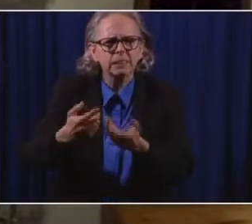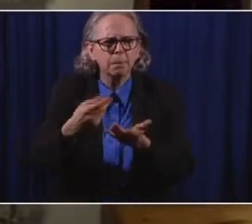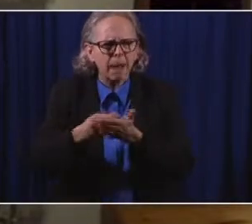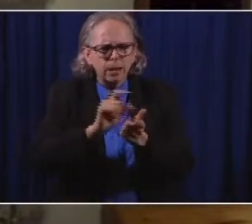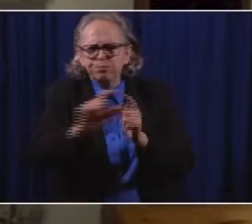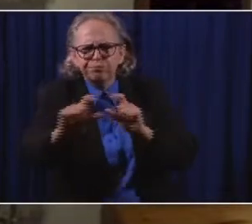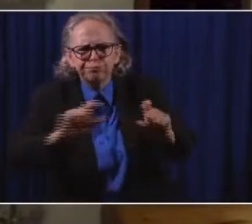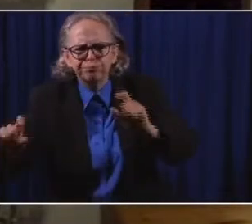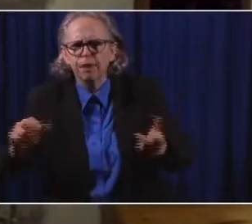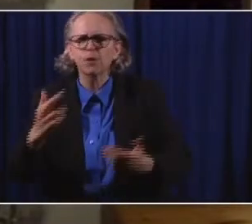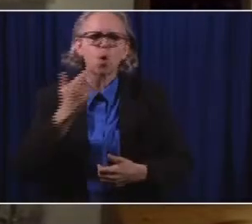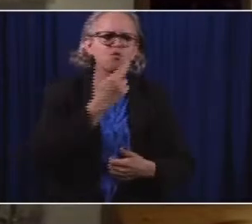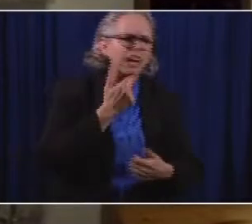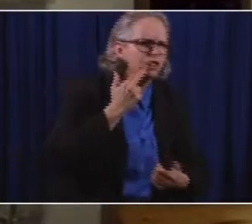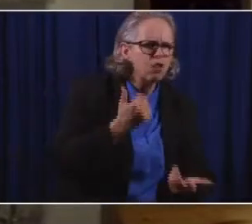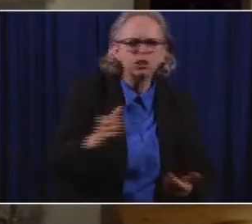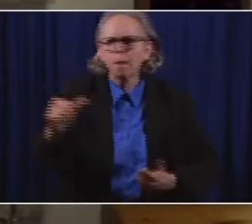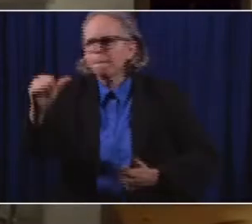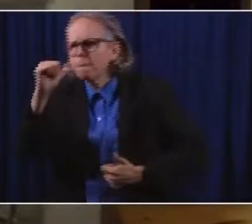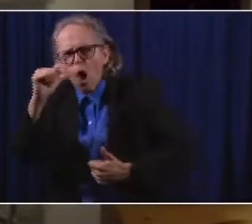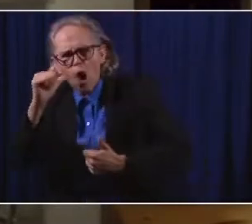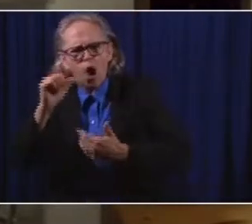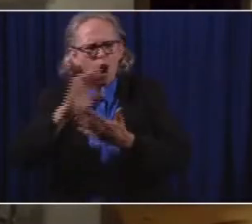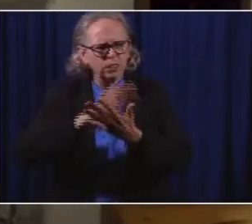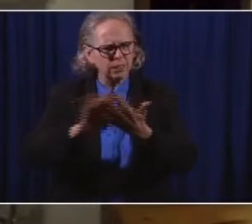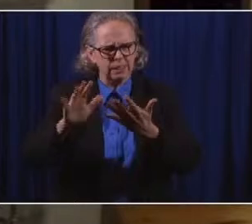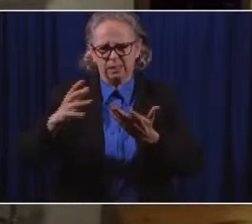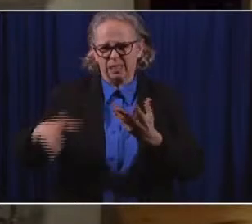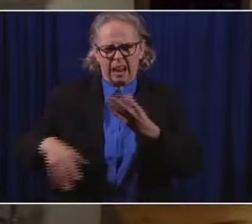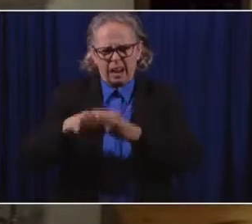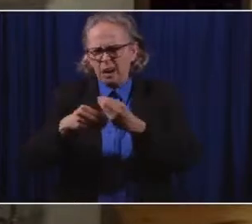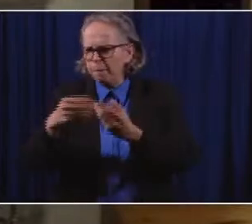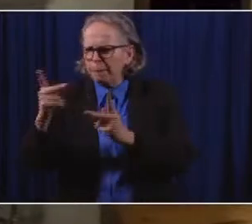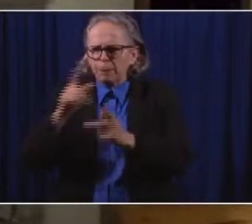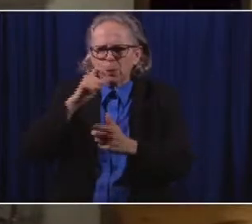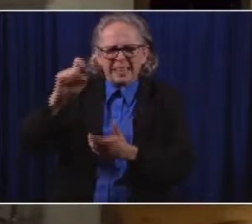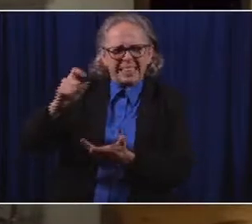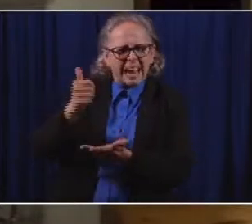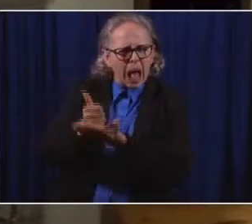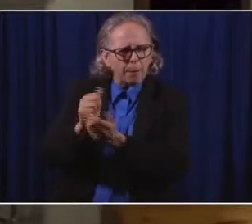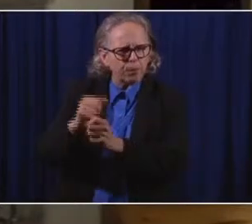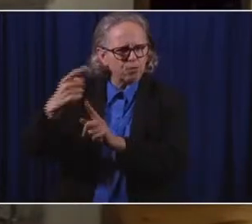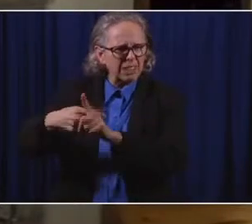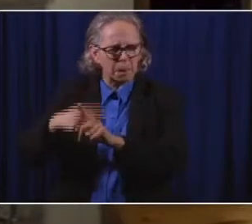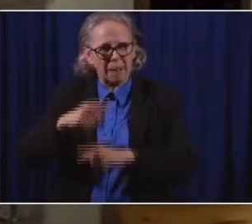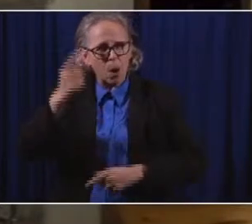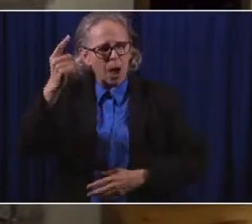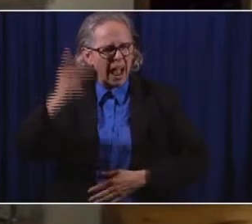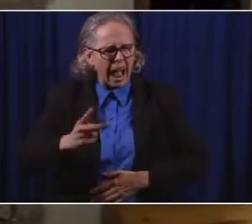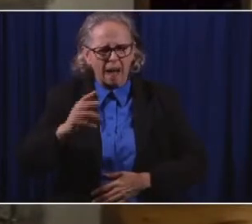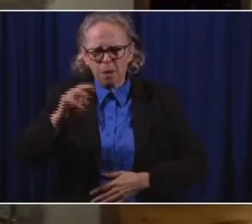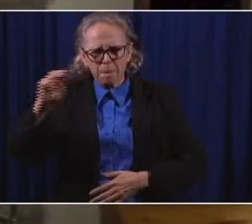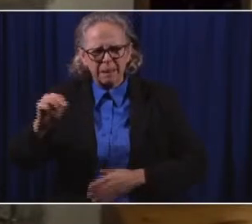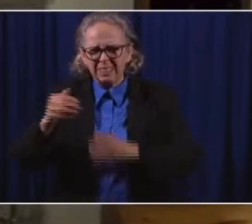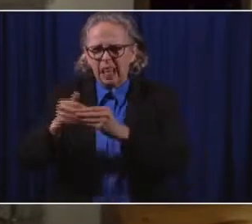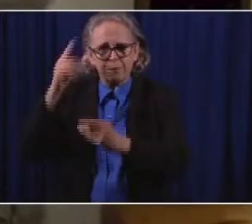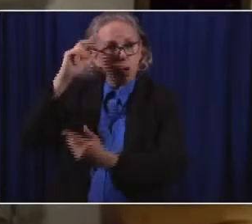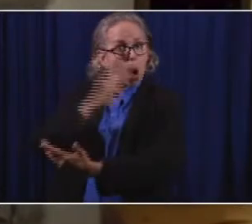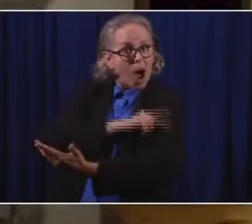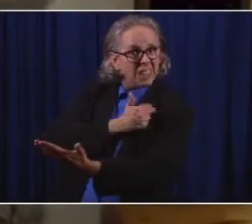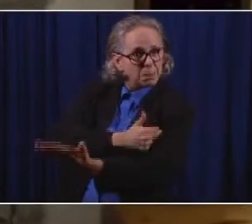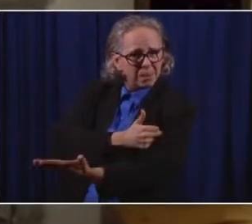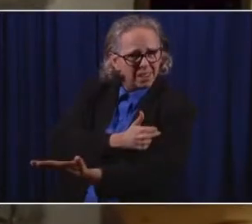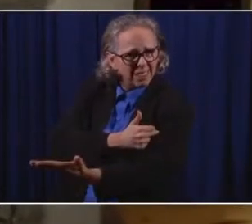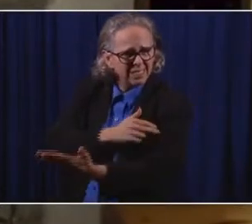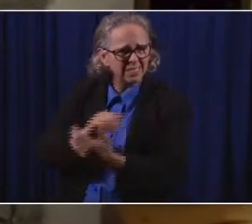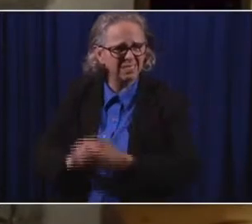restaurants, $37.5 million, help for our hospitals, $62 million, in our colleges and